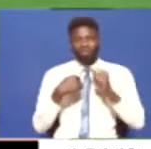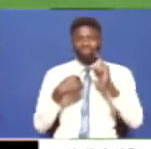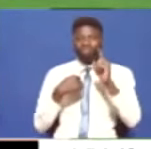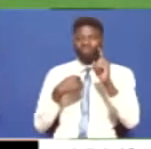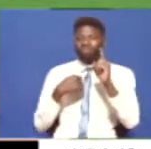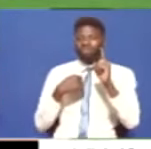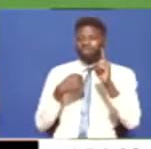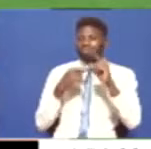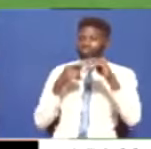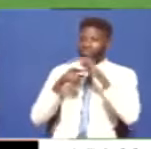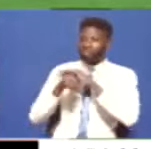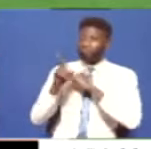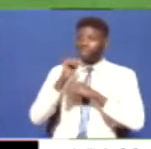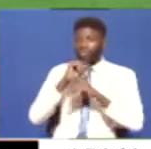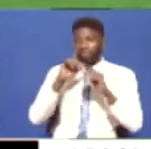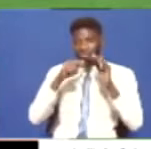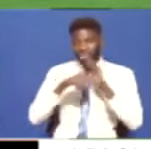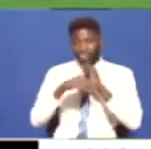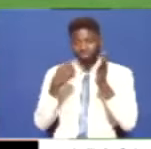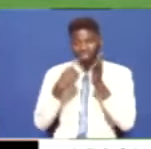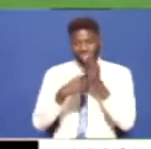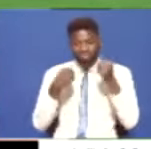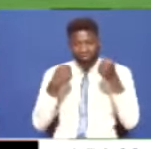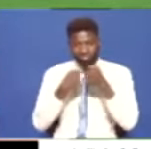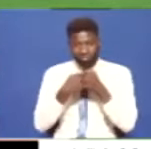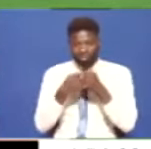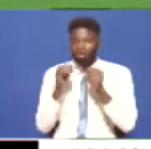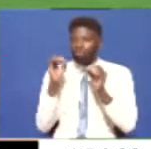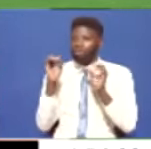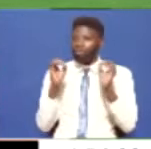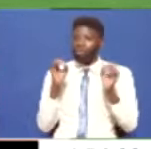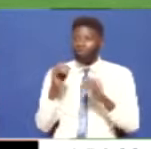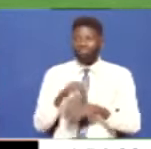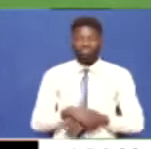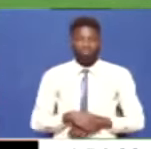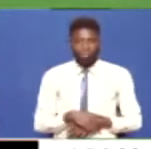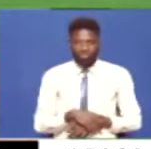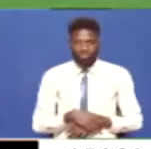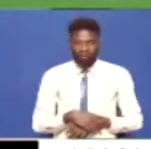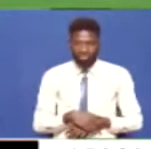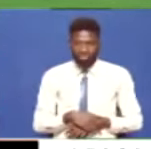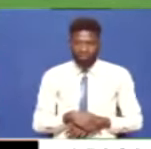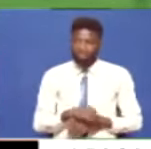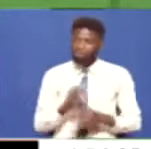Uganda 0-0 in Kampala. Firat's confusion was evident just from the